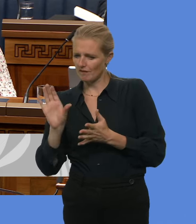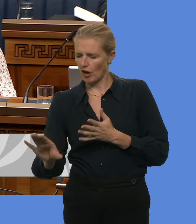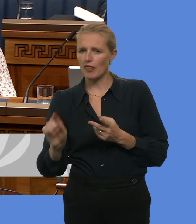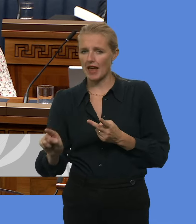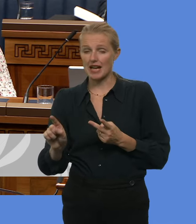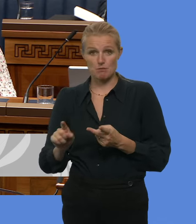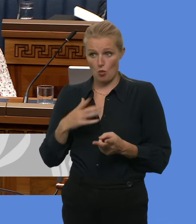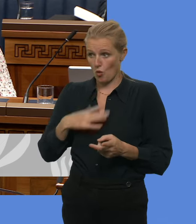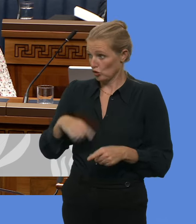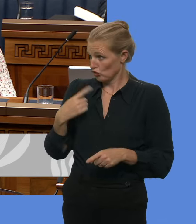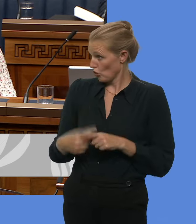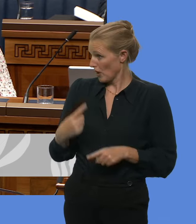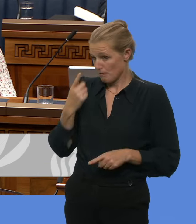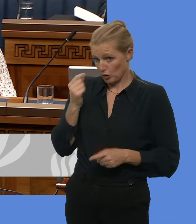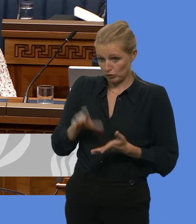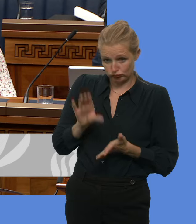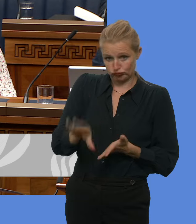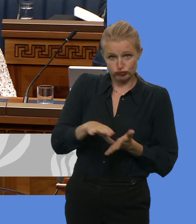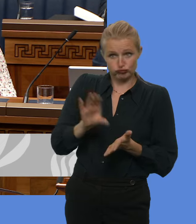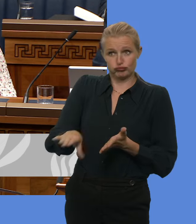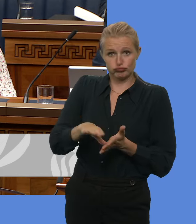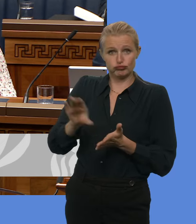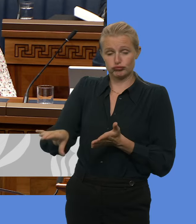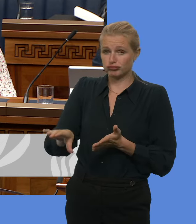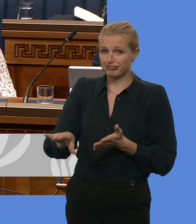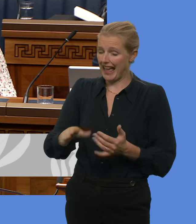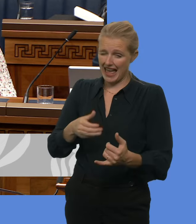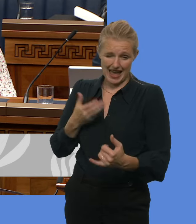that out as early as possible, no later than